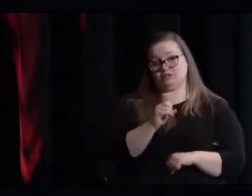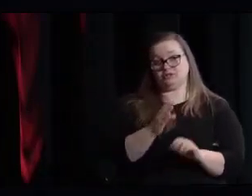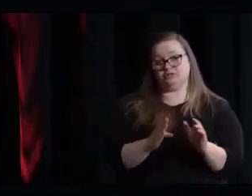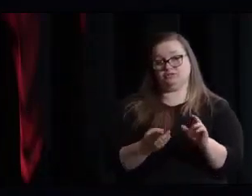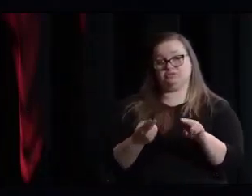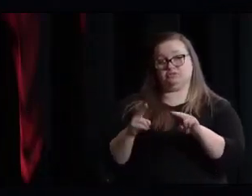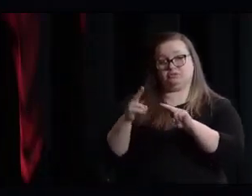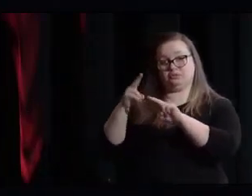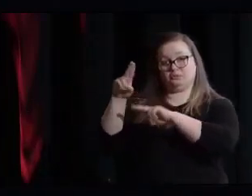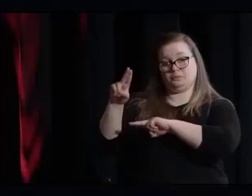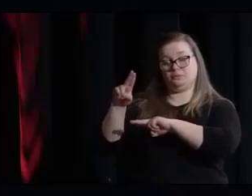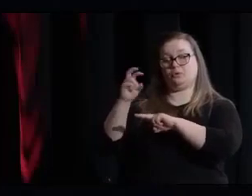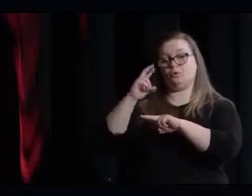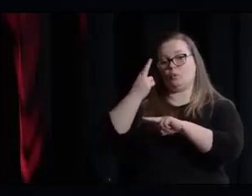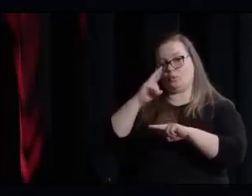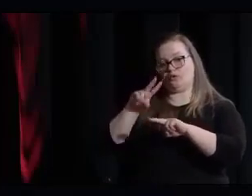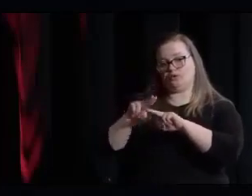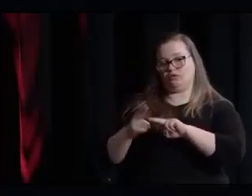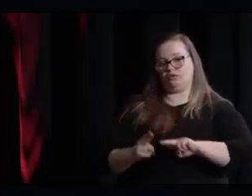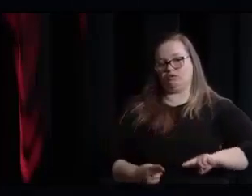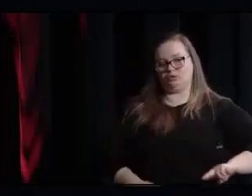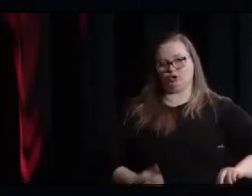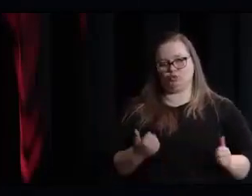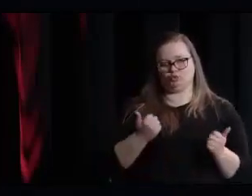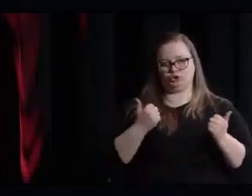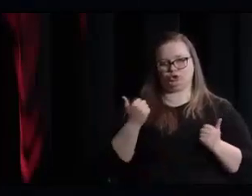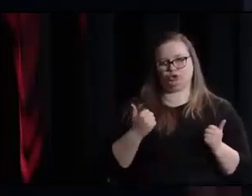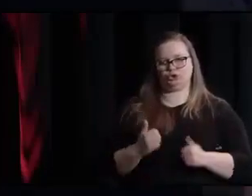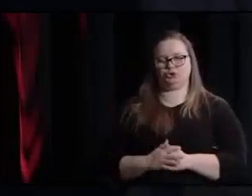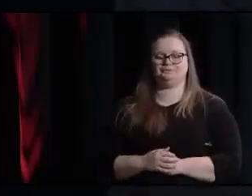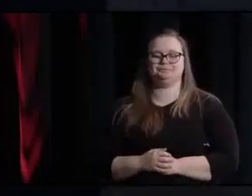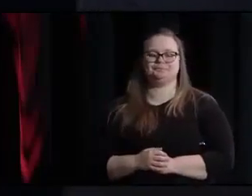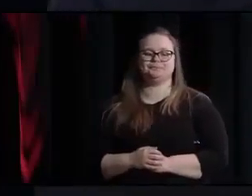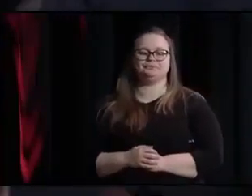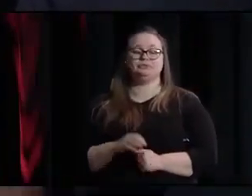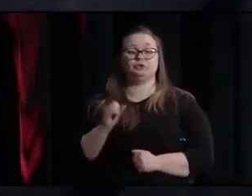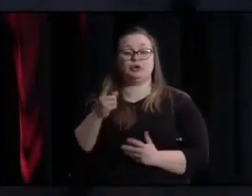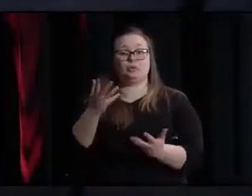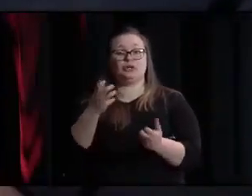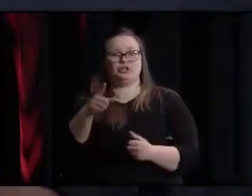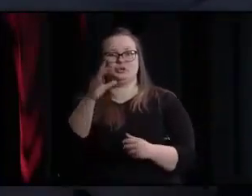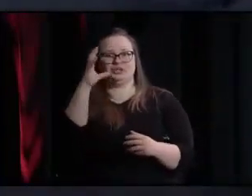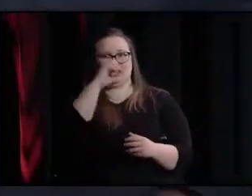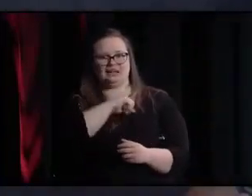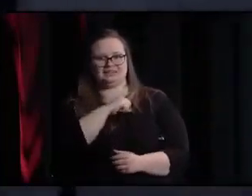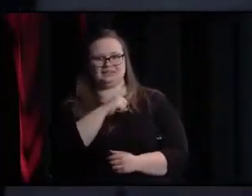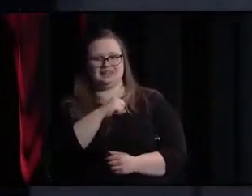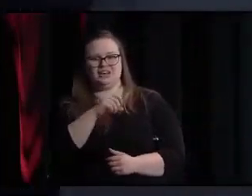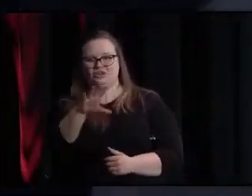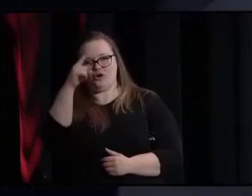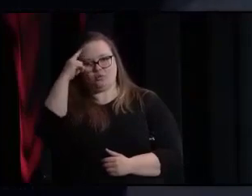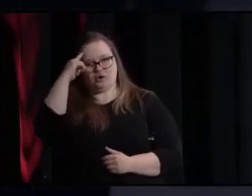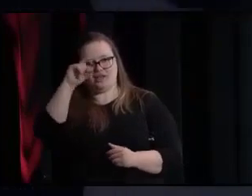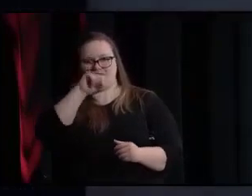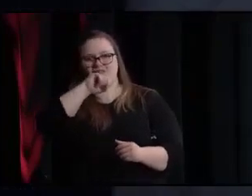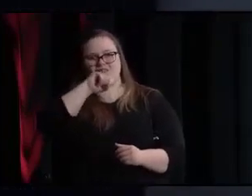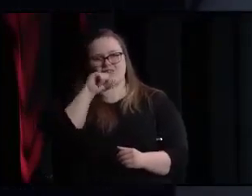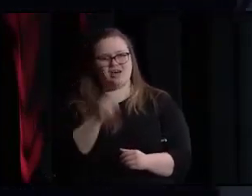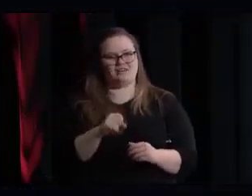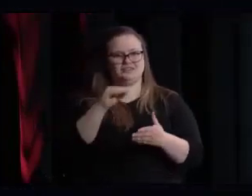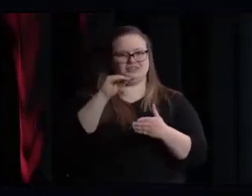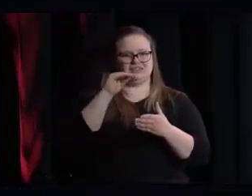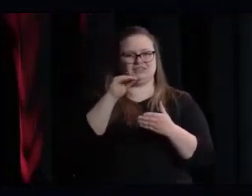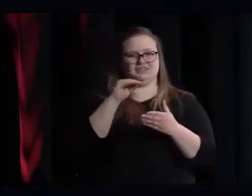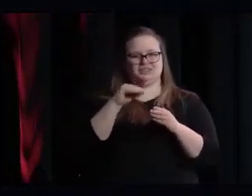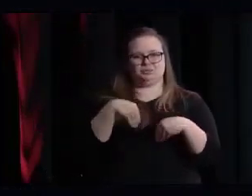in society or decreasing in society. And so I would like you to predict. Your brain loves to fill in missing information, so